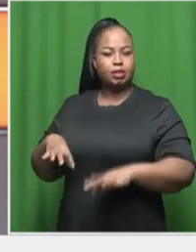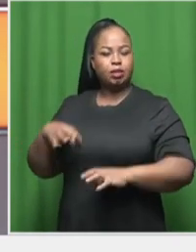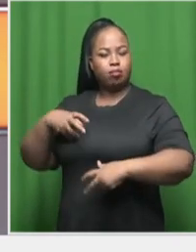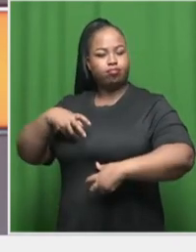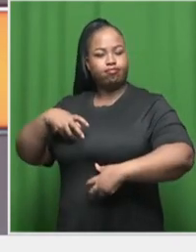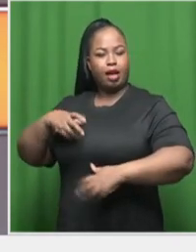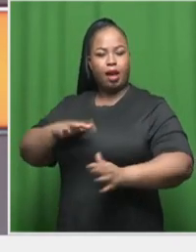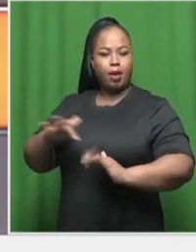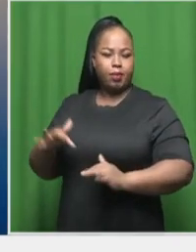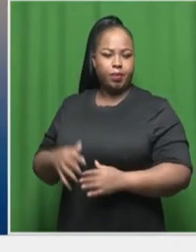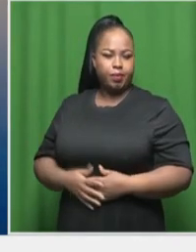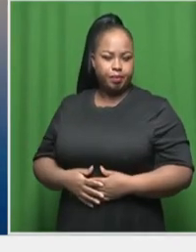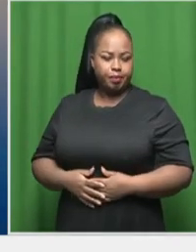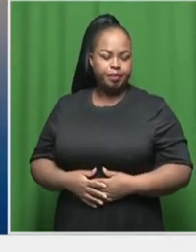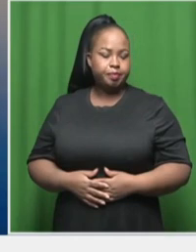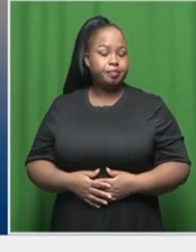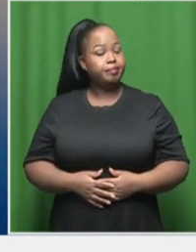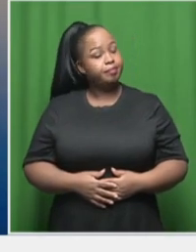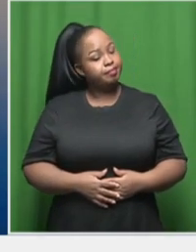model?